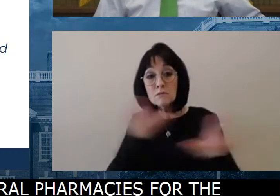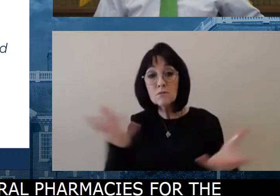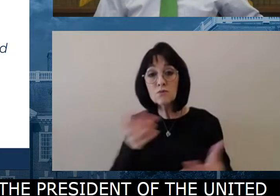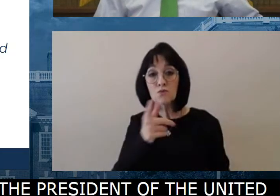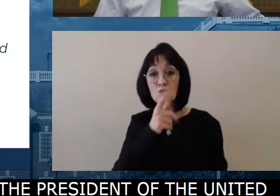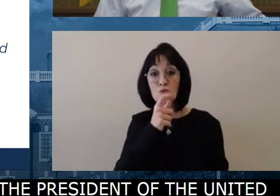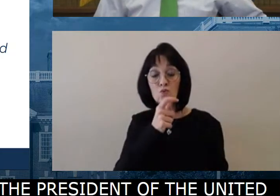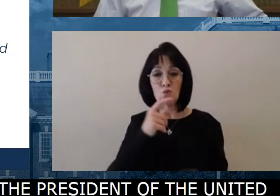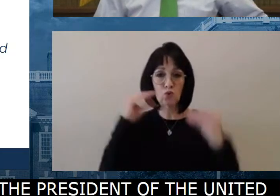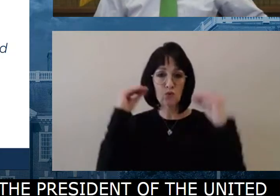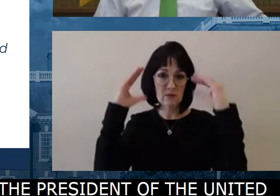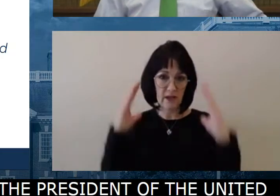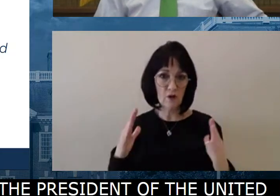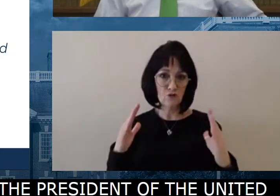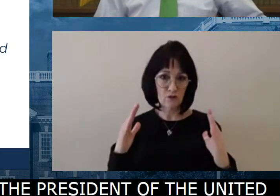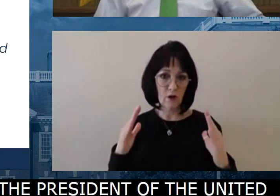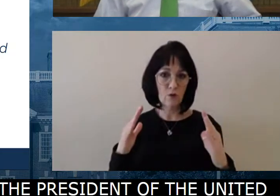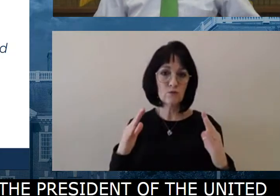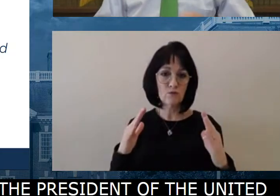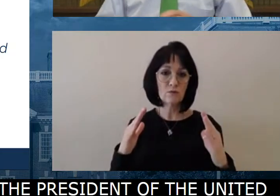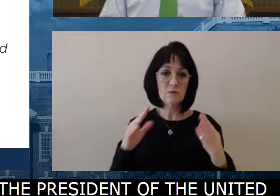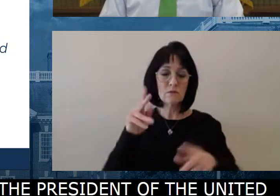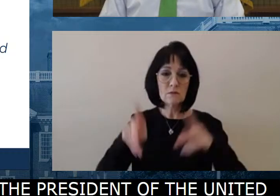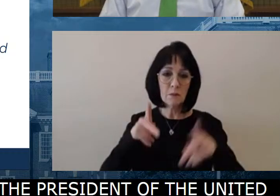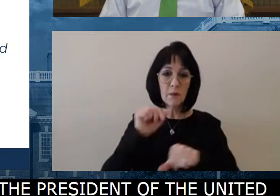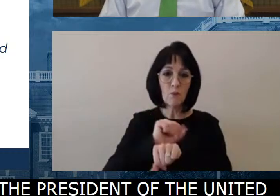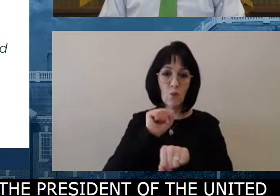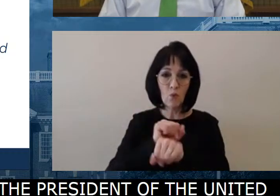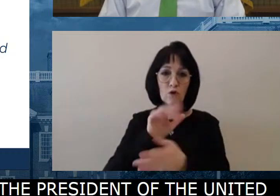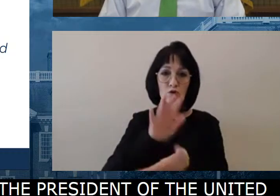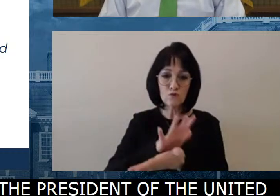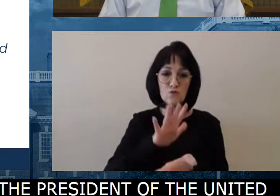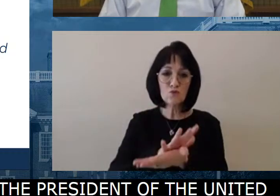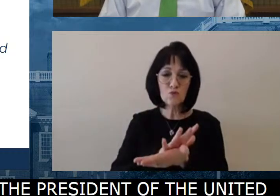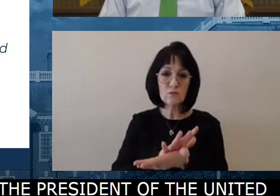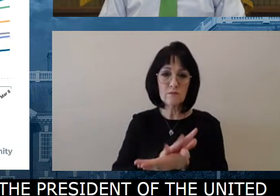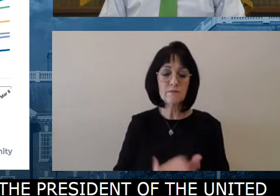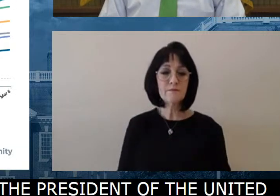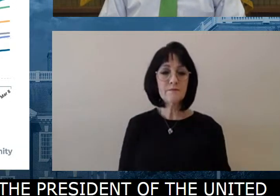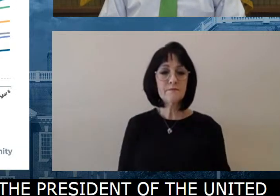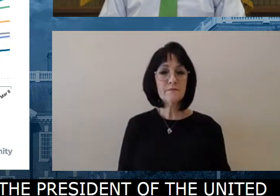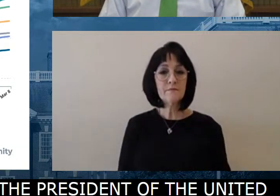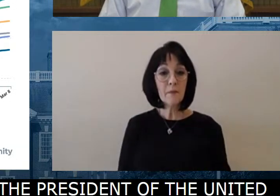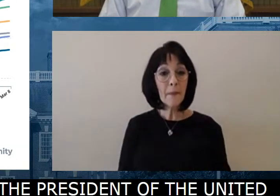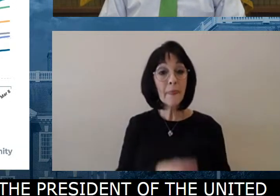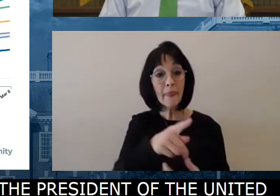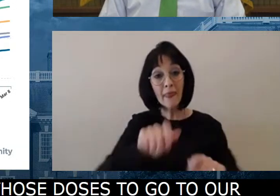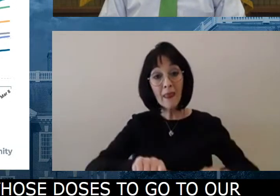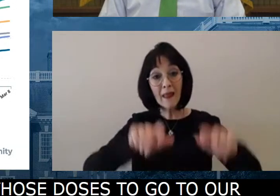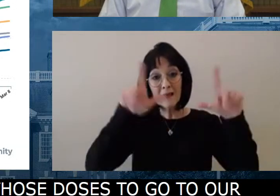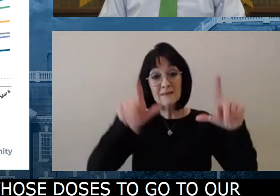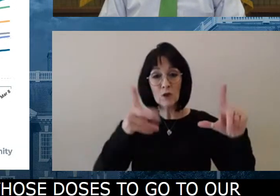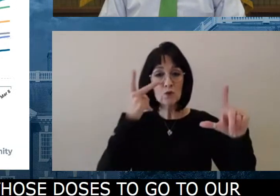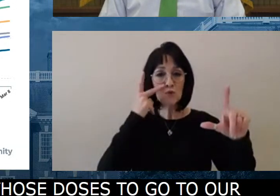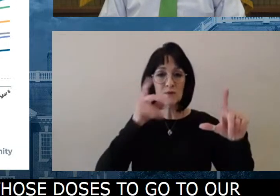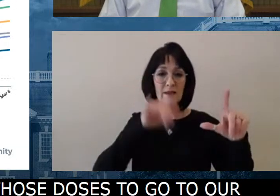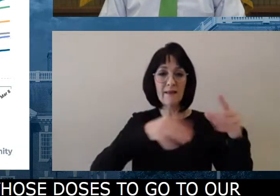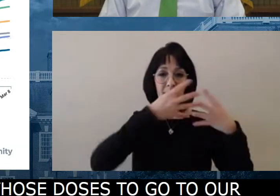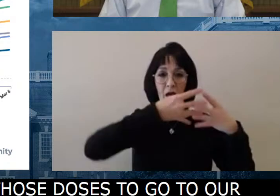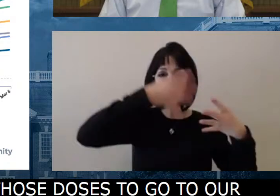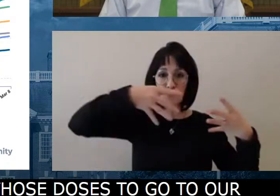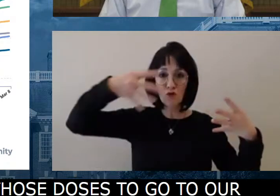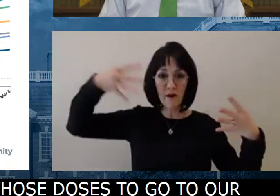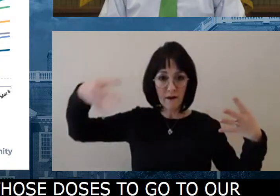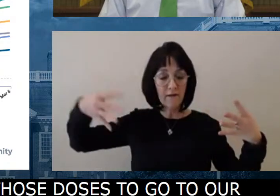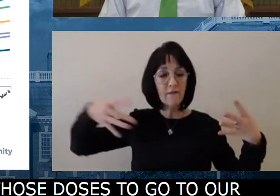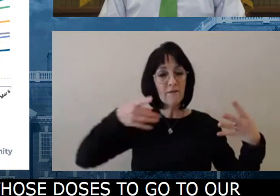and our those educating, teaching our children. Next slide is the graph that shows number of